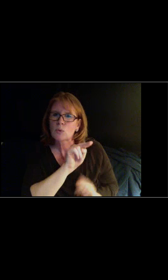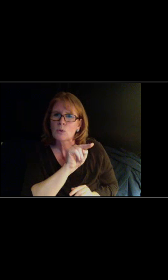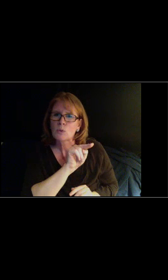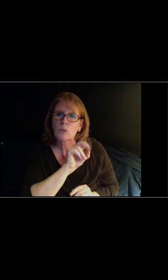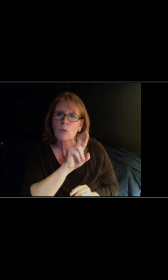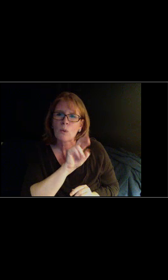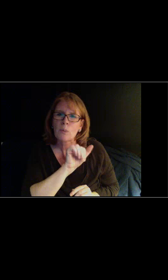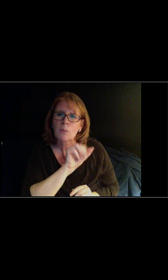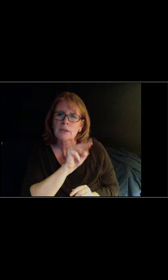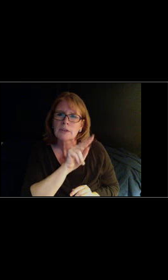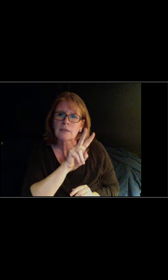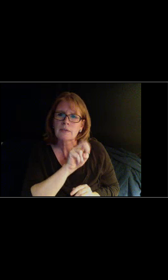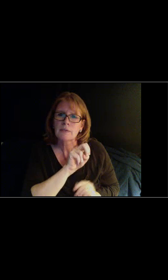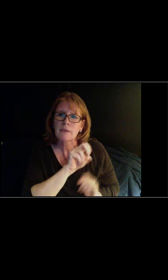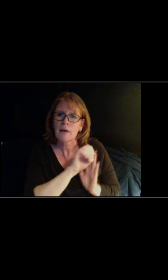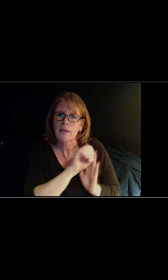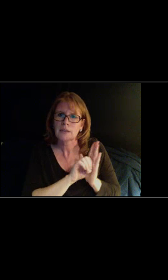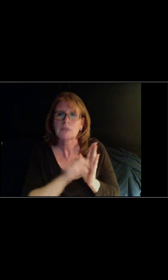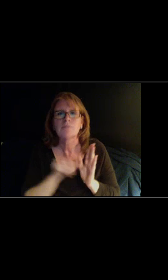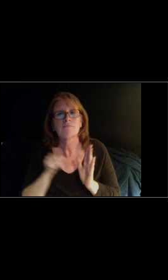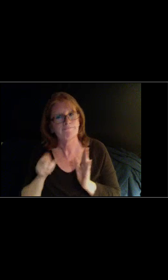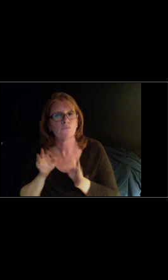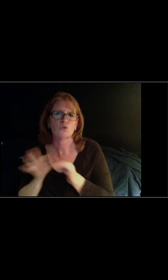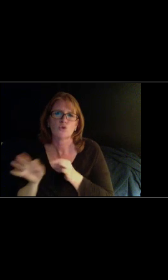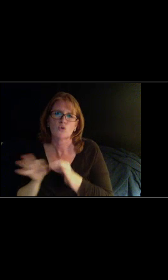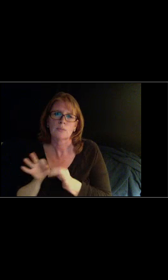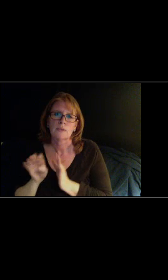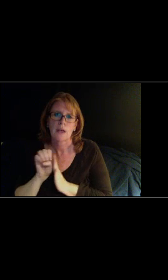the 1980s.